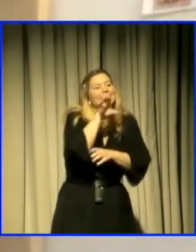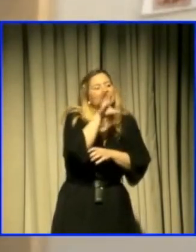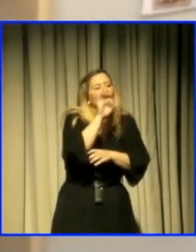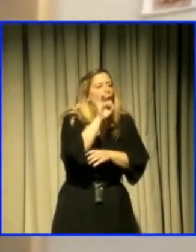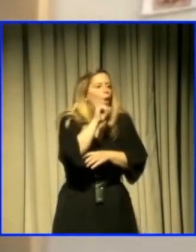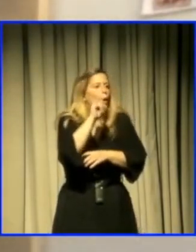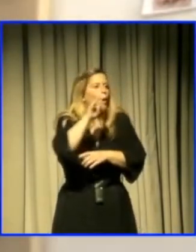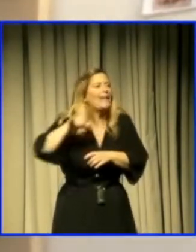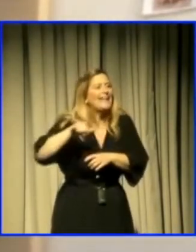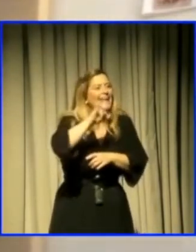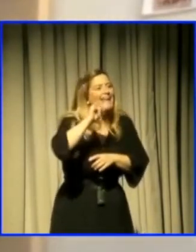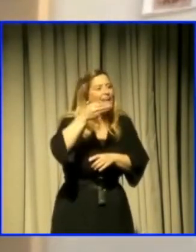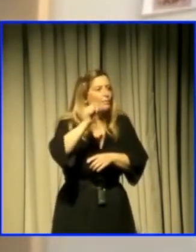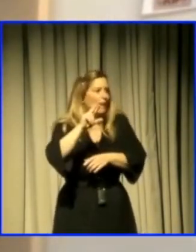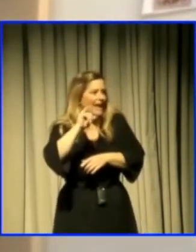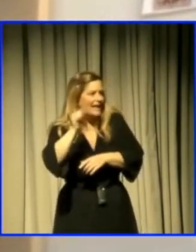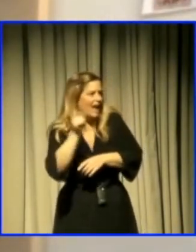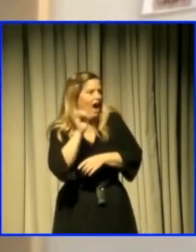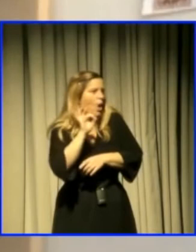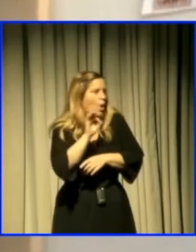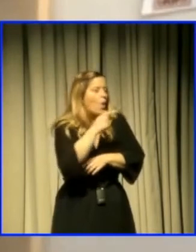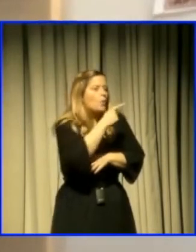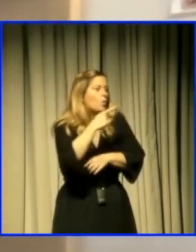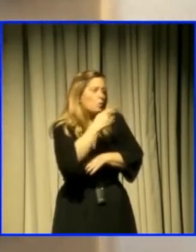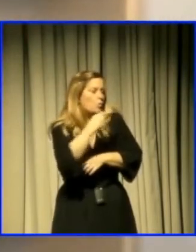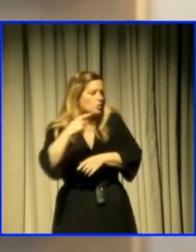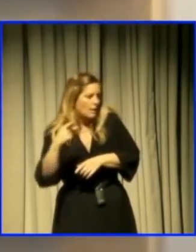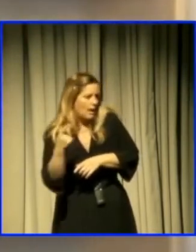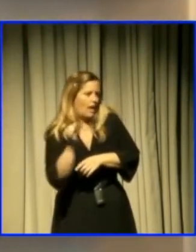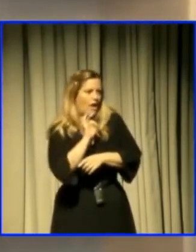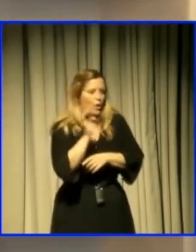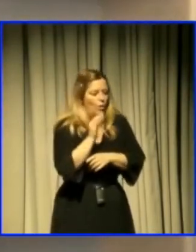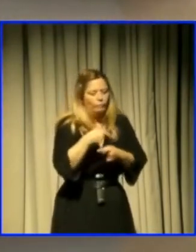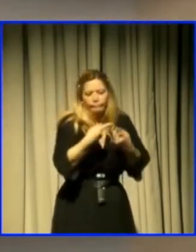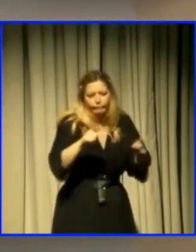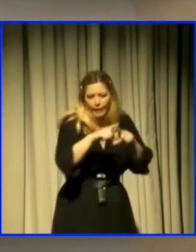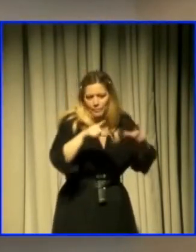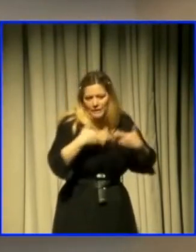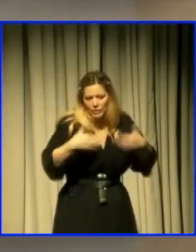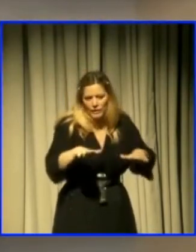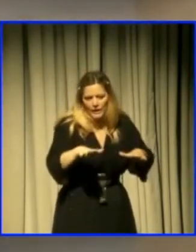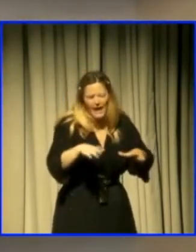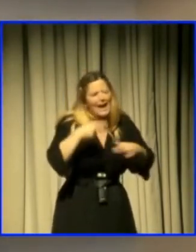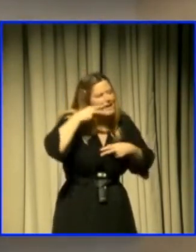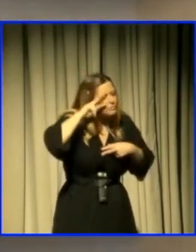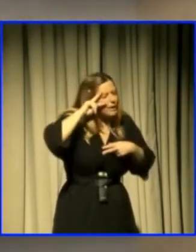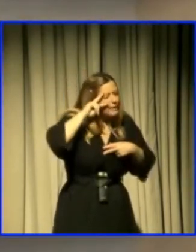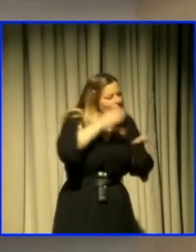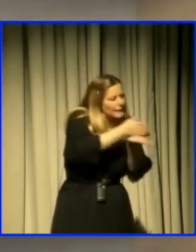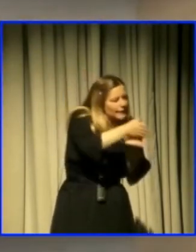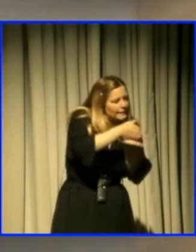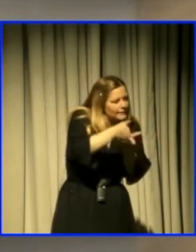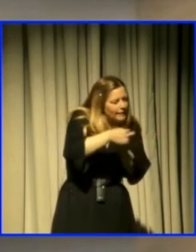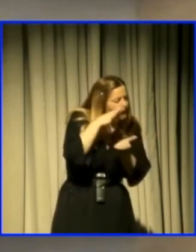a trend about more sensory experiences? And that's how you can start your ideation process, saying like, okay, we